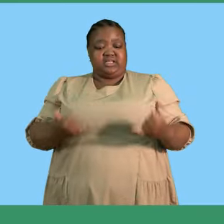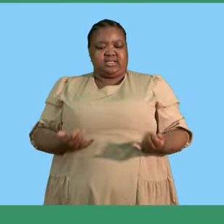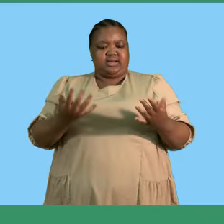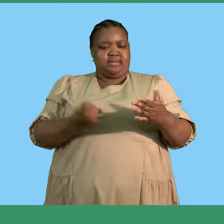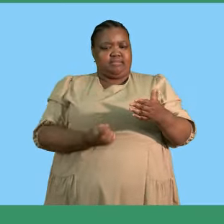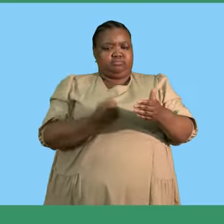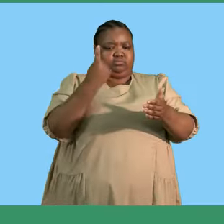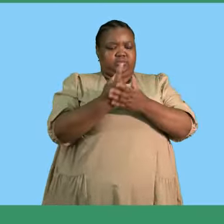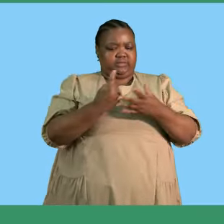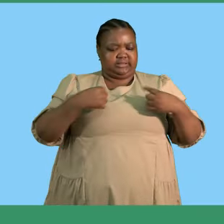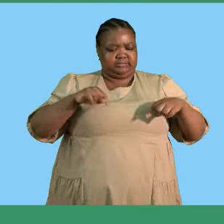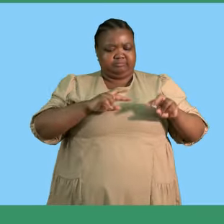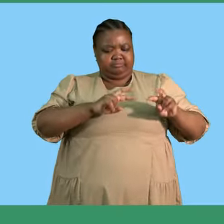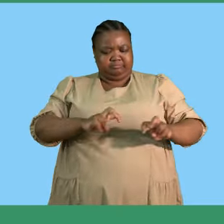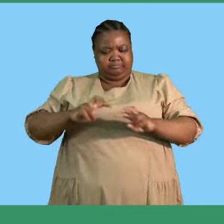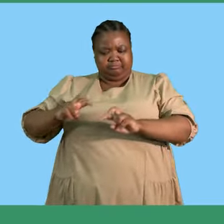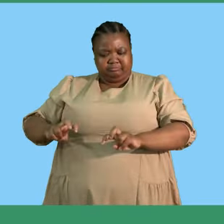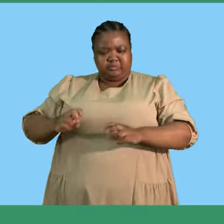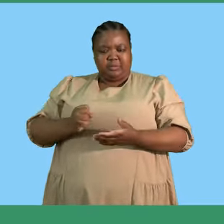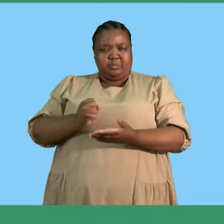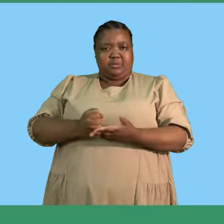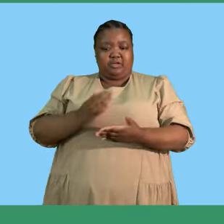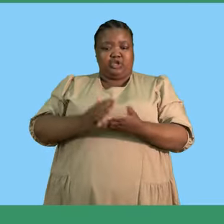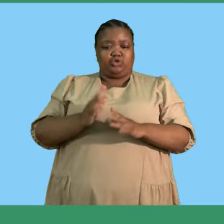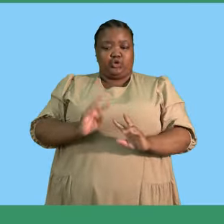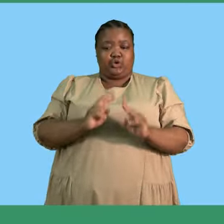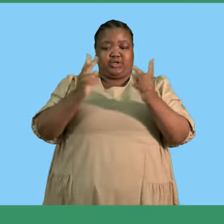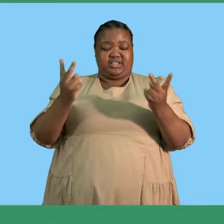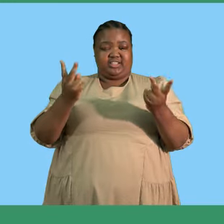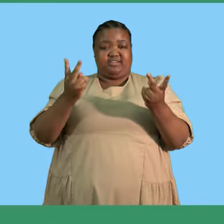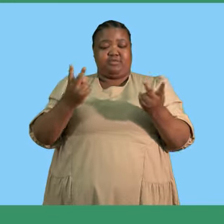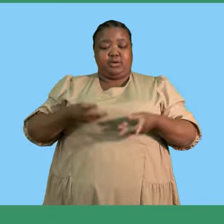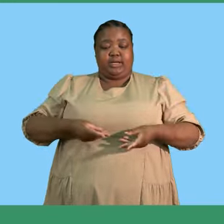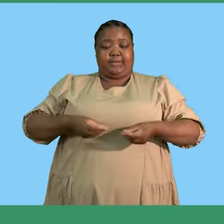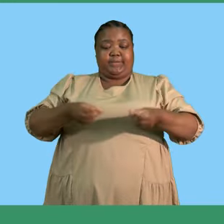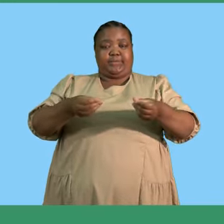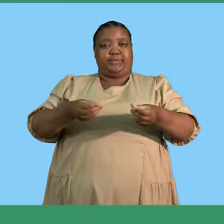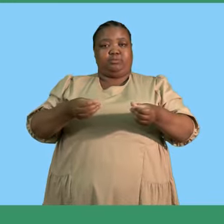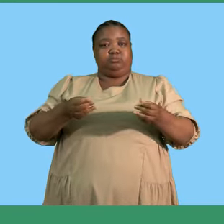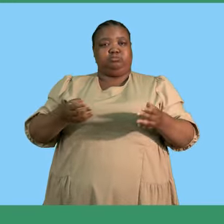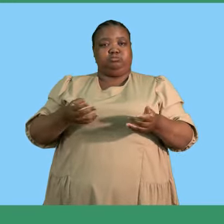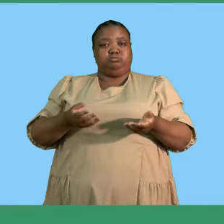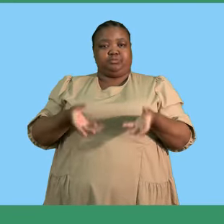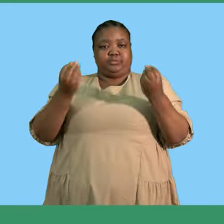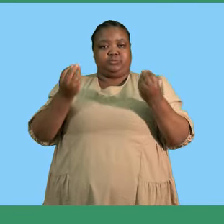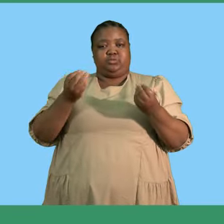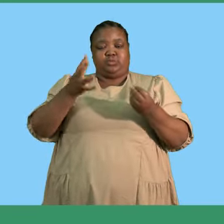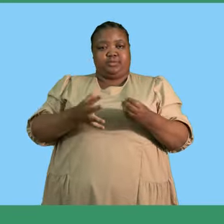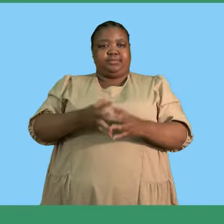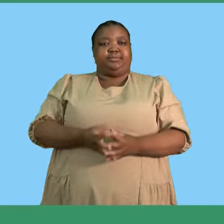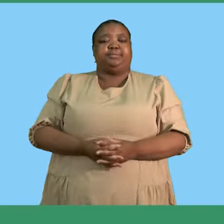we are studying a situation to make sure that we come up with a different solution to the identified